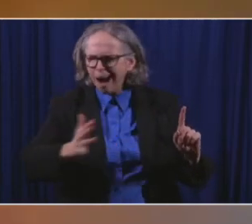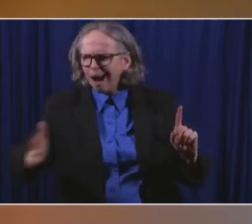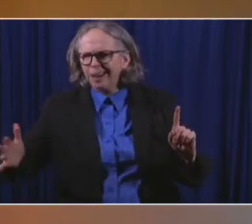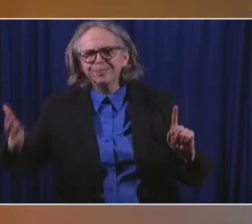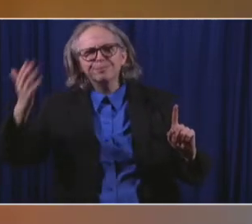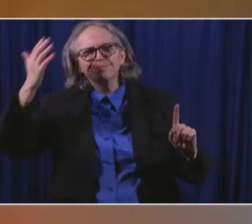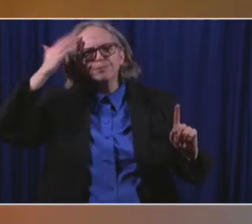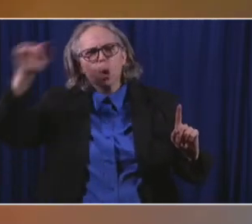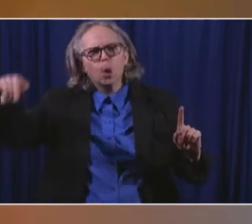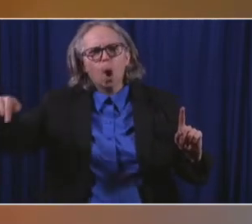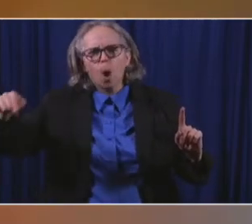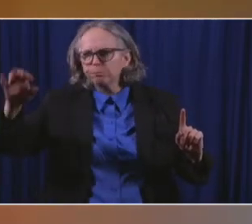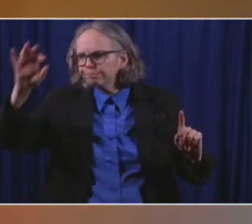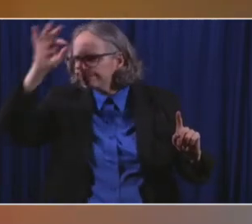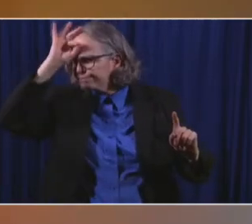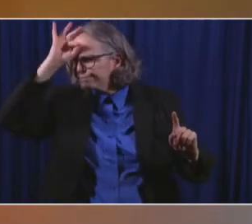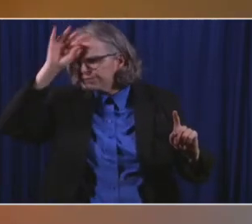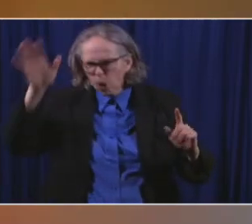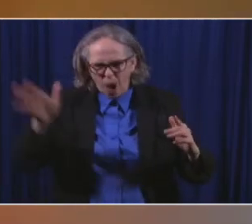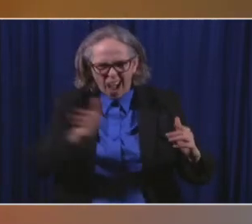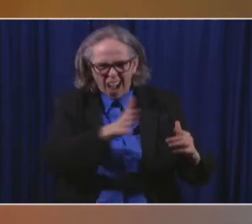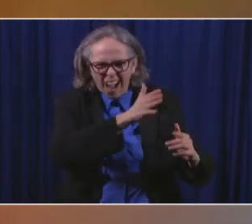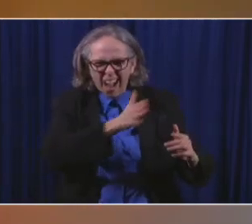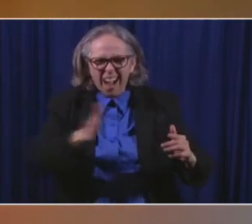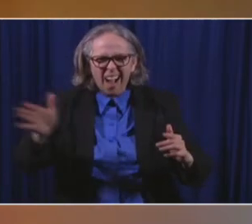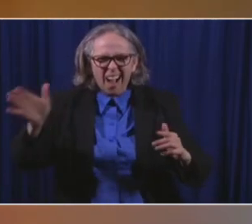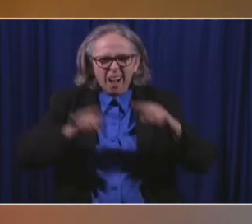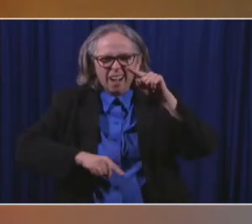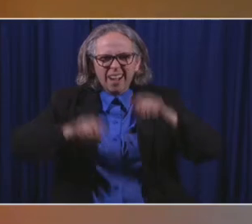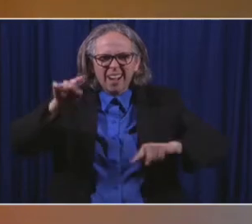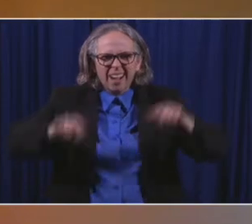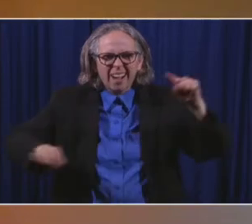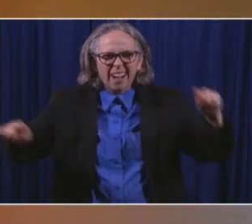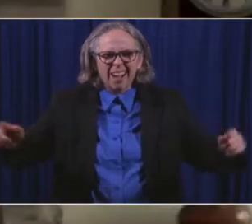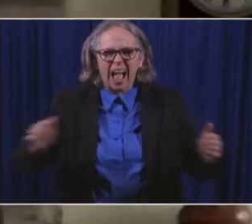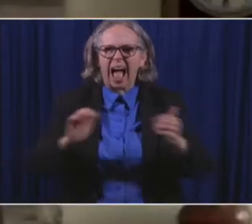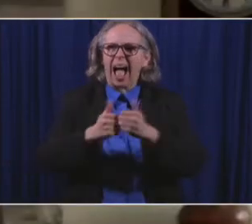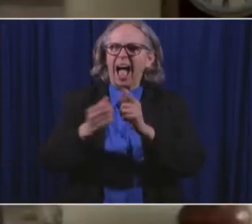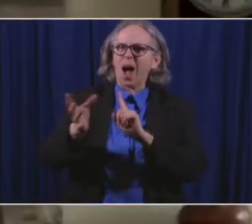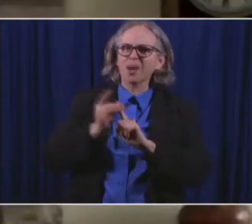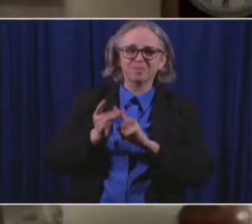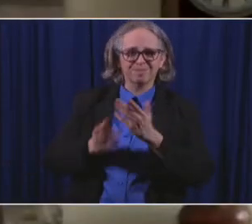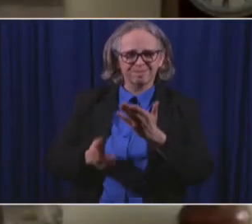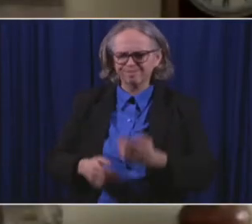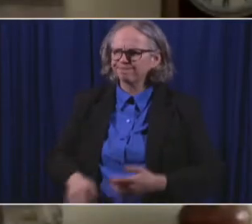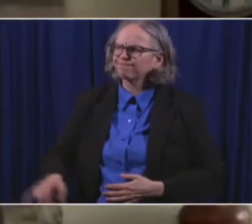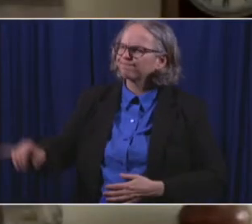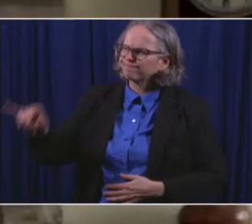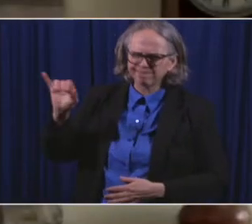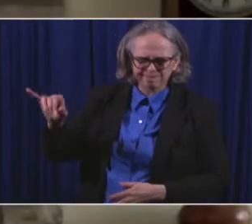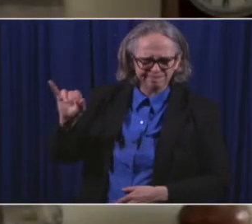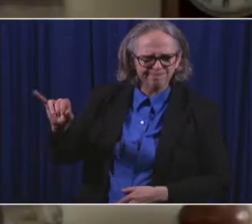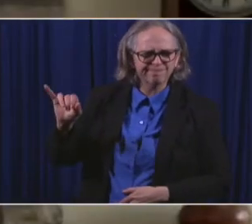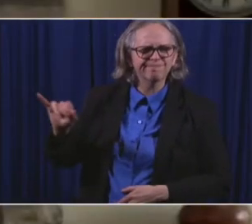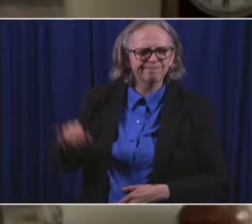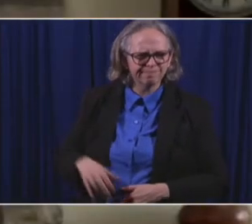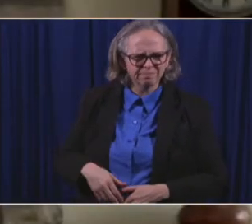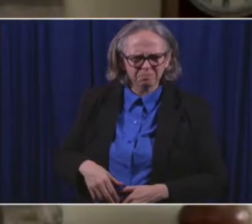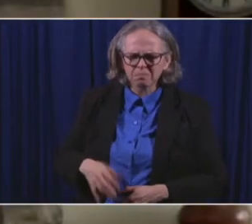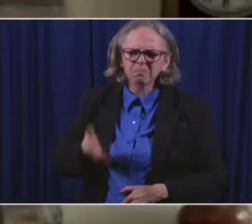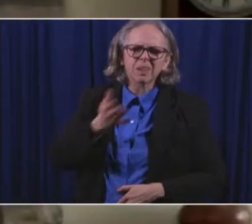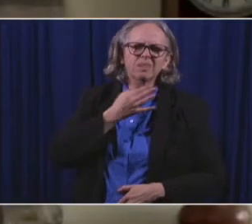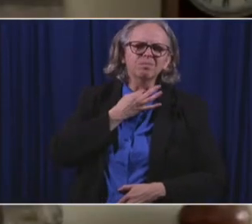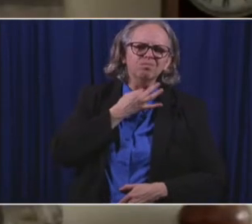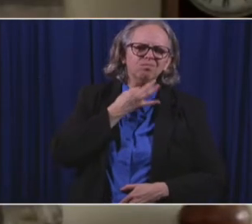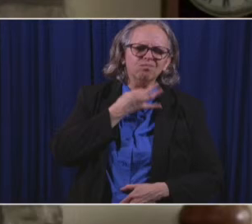and kind of baffled as to why they were the ones who got sick, but they still followed all the rules. Sure. And what about,